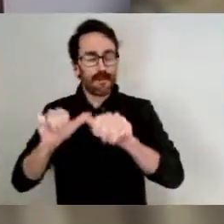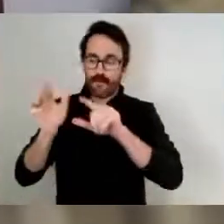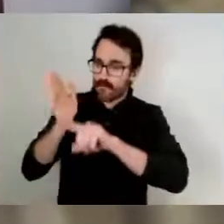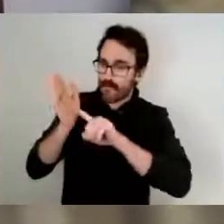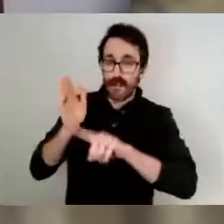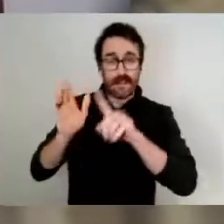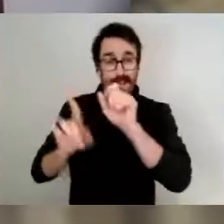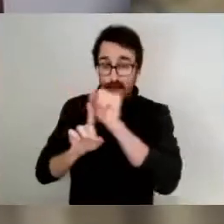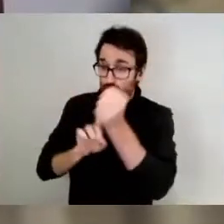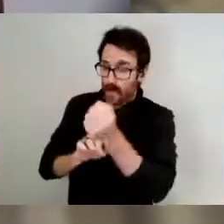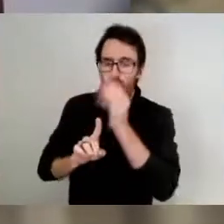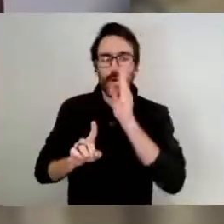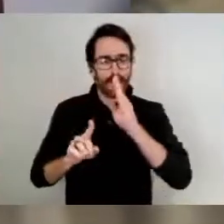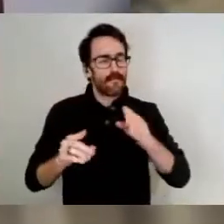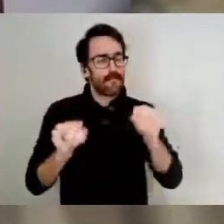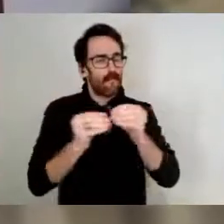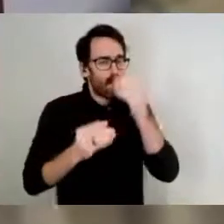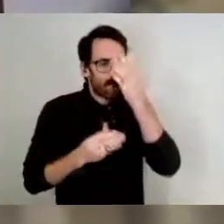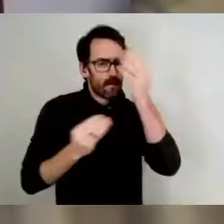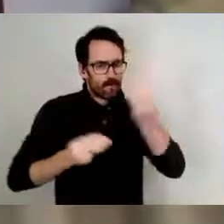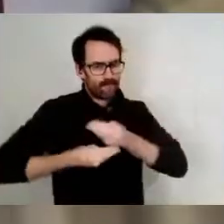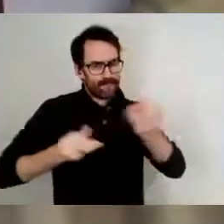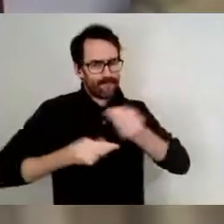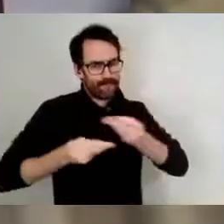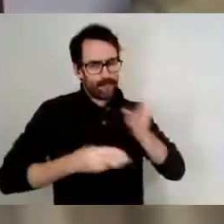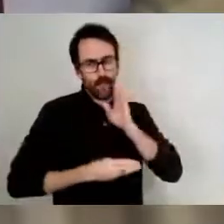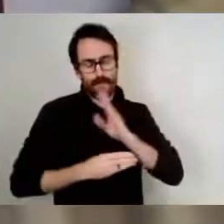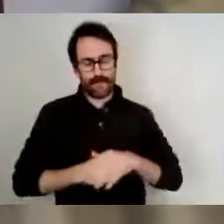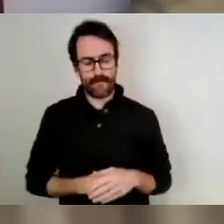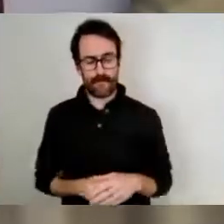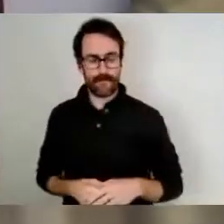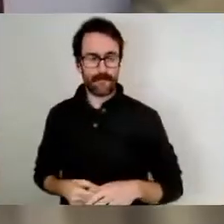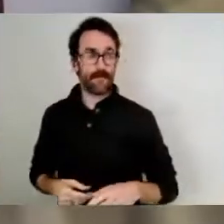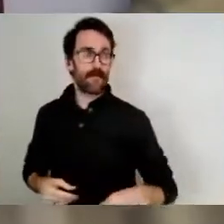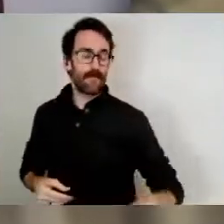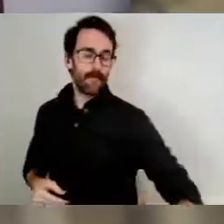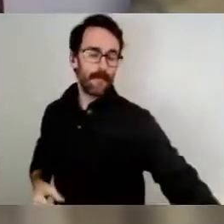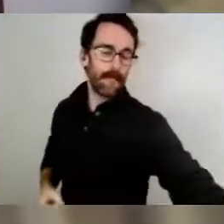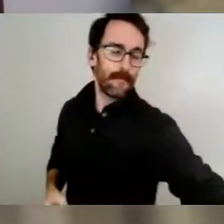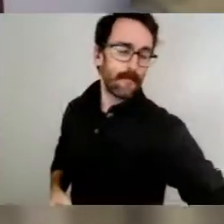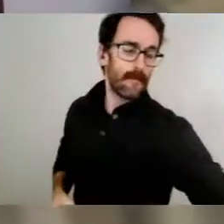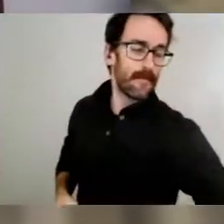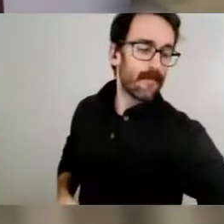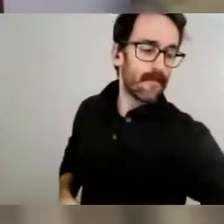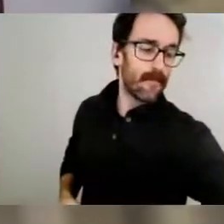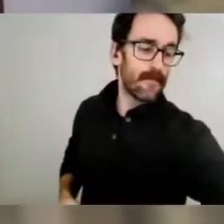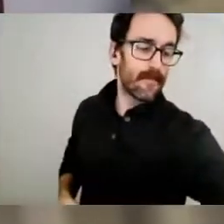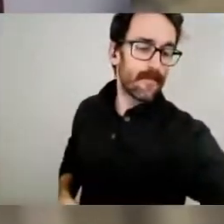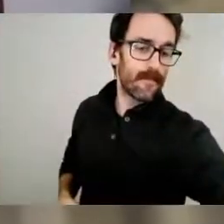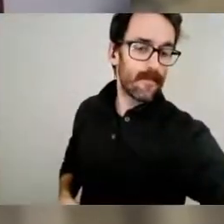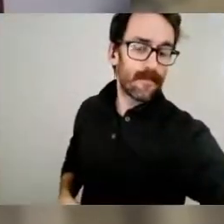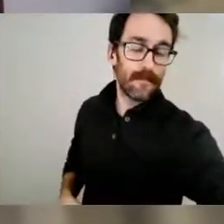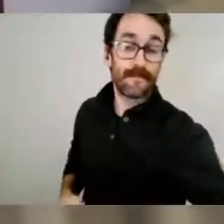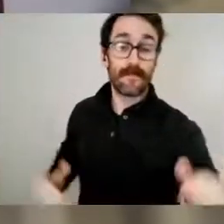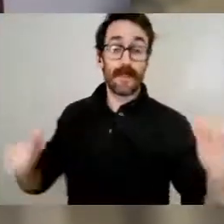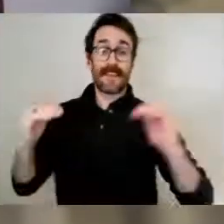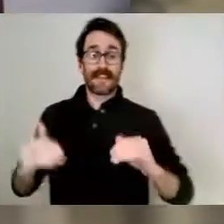posted photos looking for the community's assistance, the public's assistance in identifying the people involved in